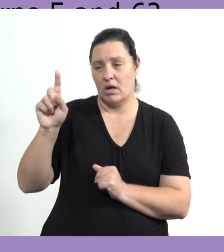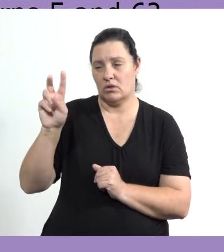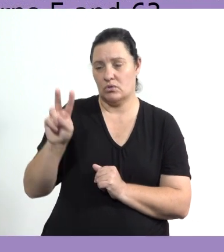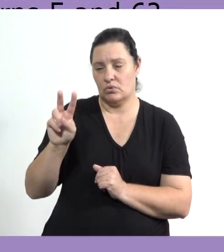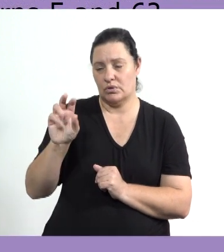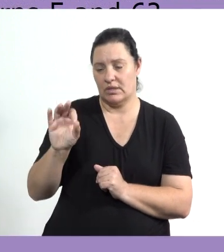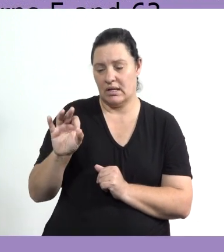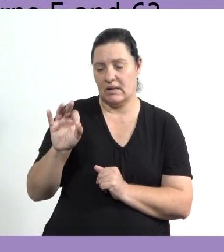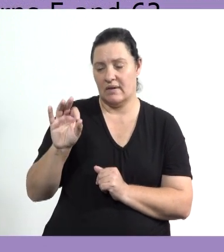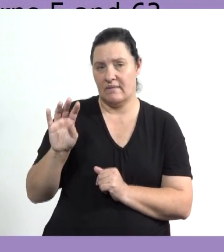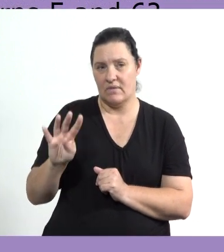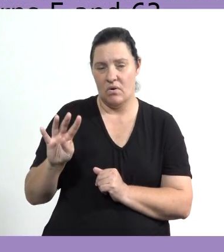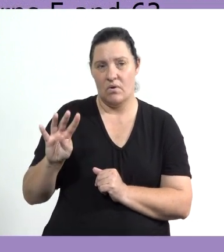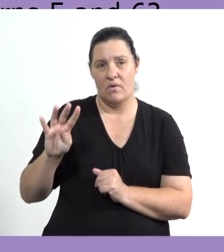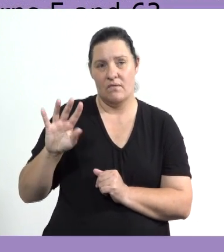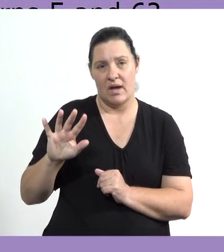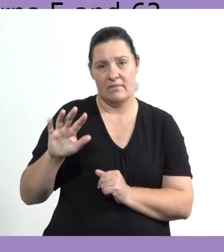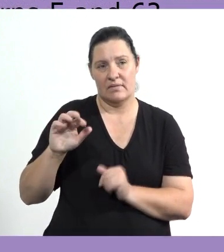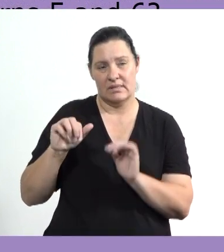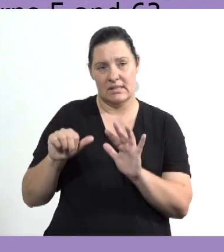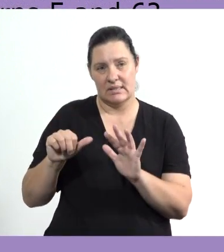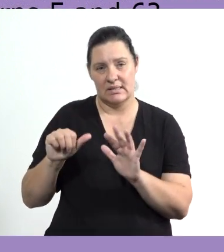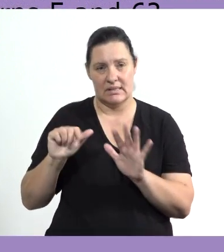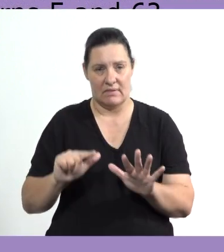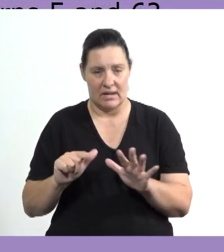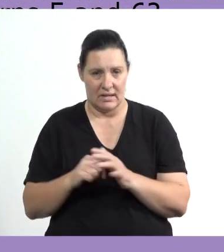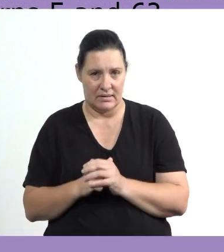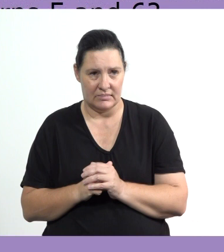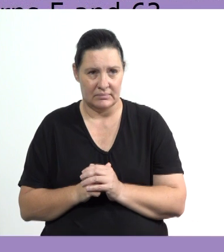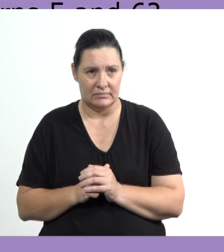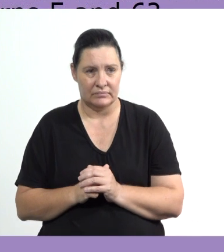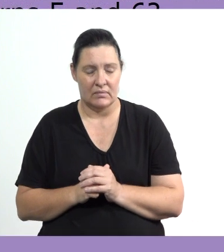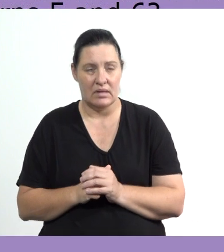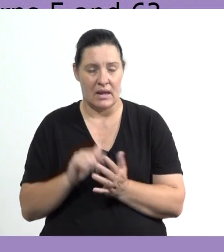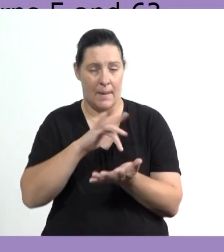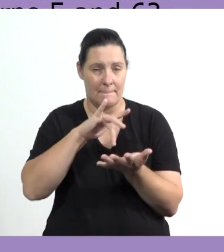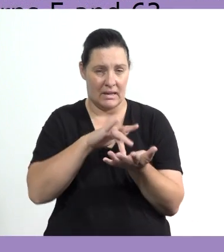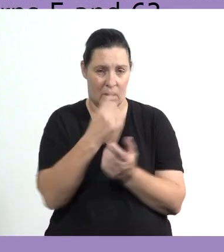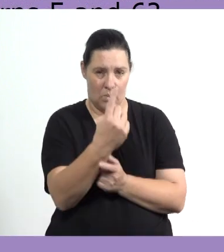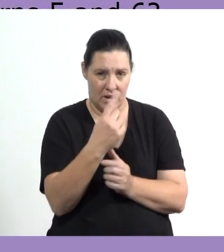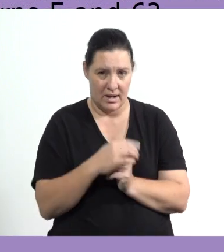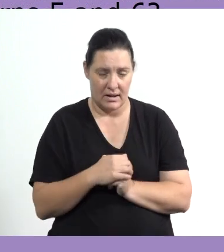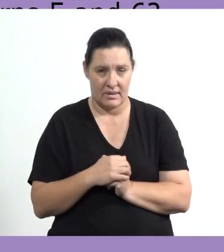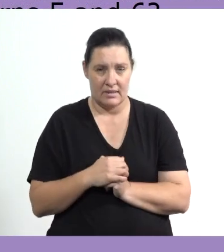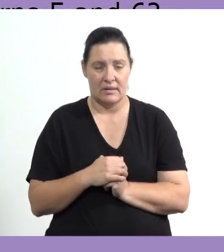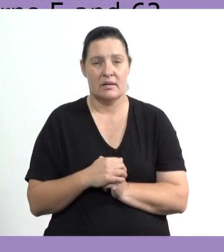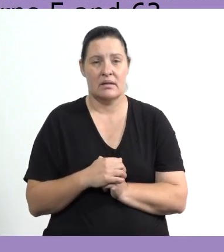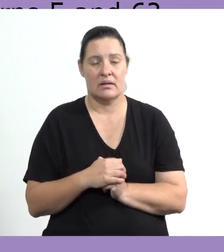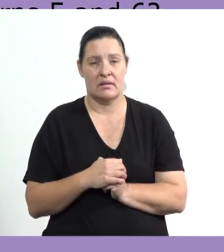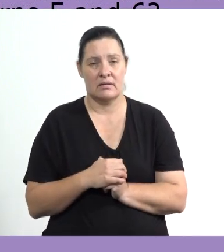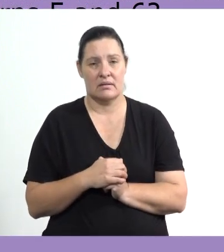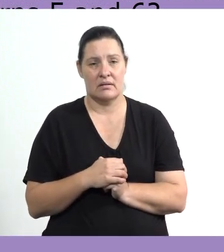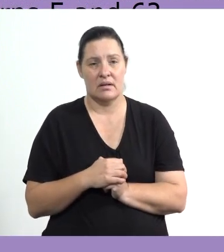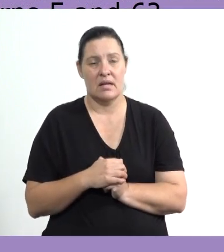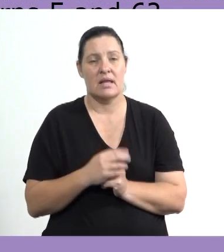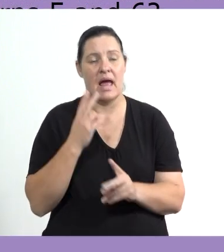down. That's going to be 1, 2, 3, 4, 5, 6, and 7. Remember, there's 1 in the middle, so we are